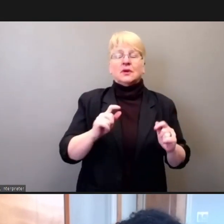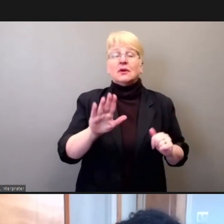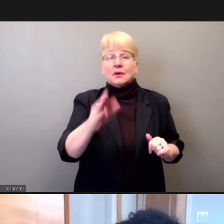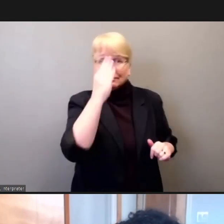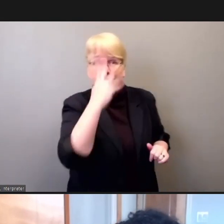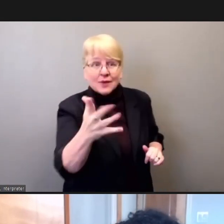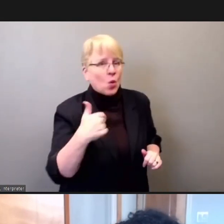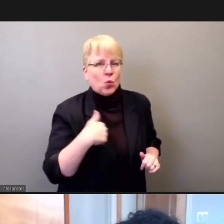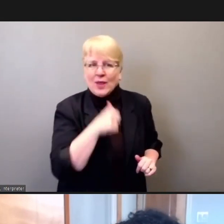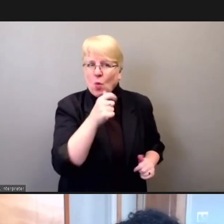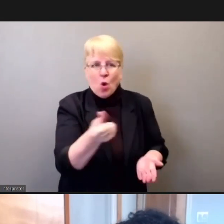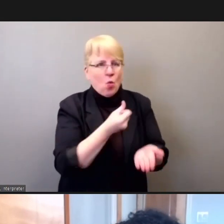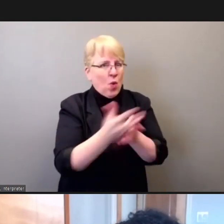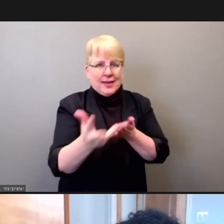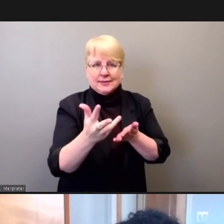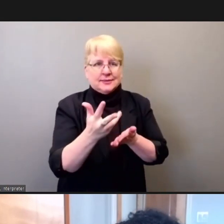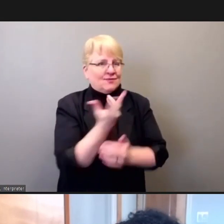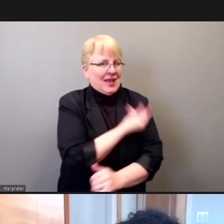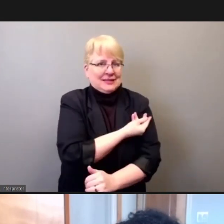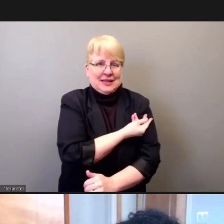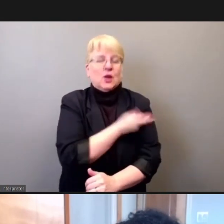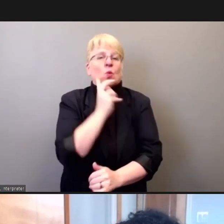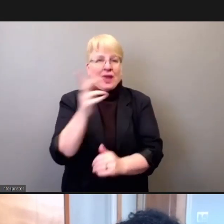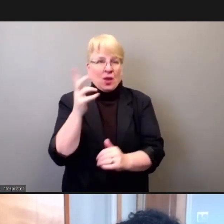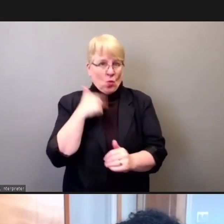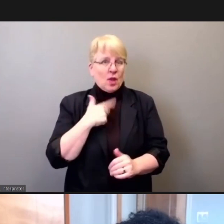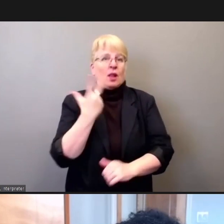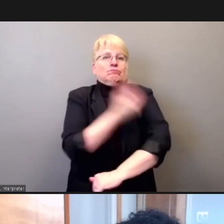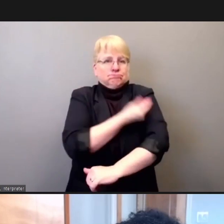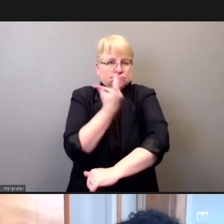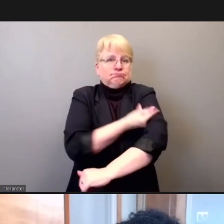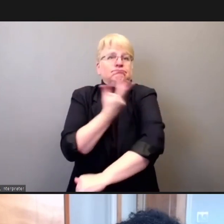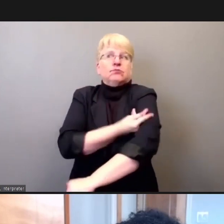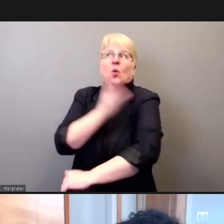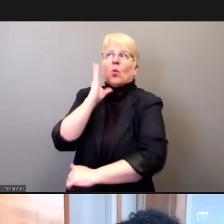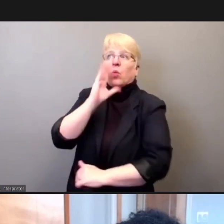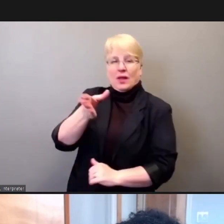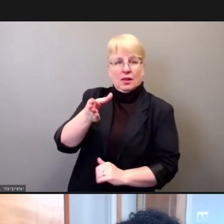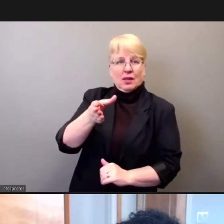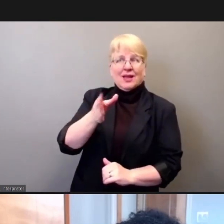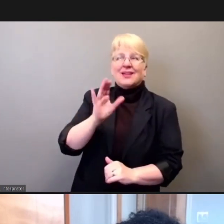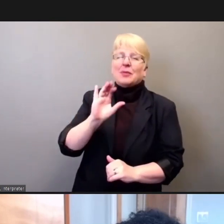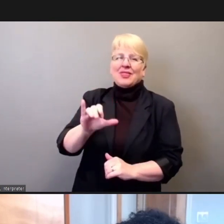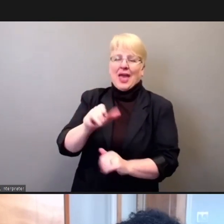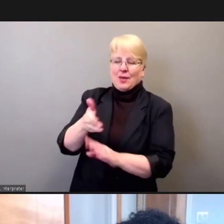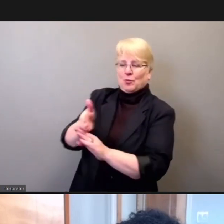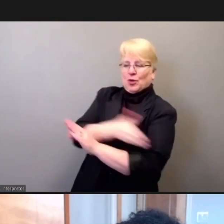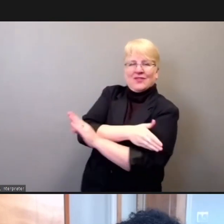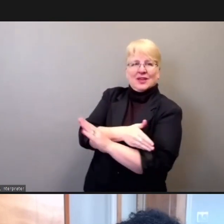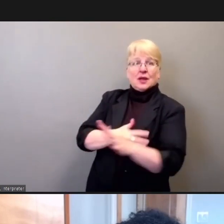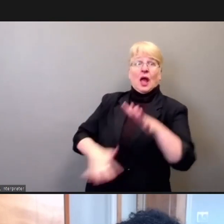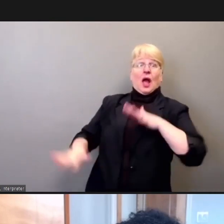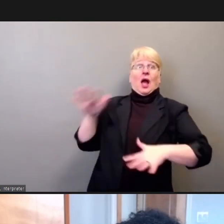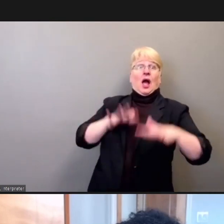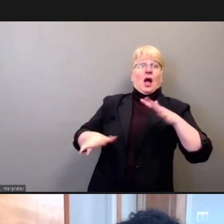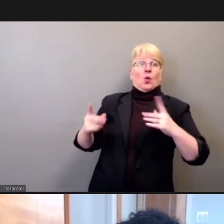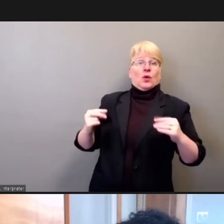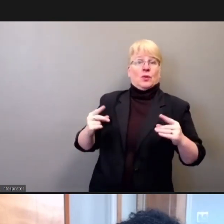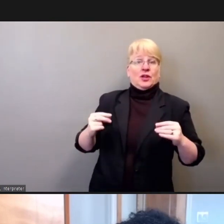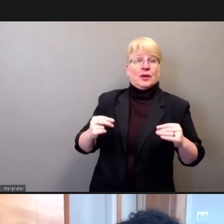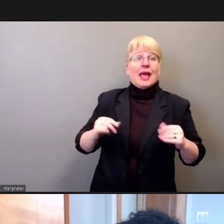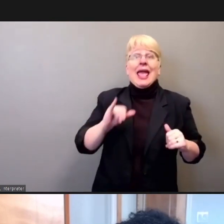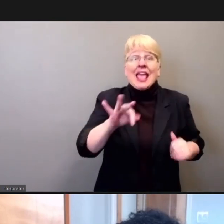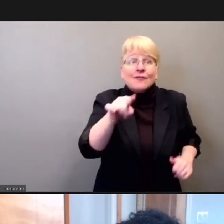getting vaccines into arms. That created some of this. And if hospitals are still reporting that to